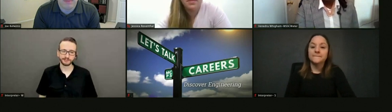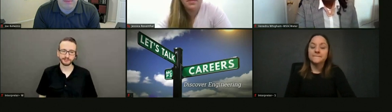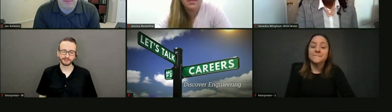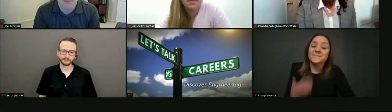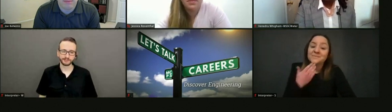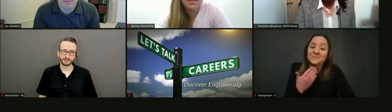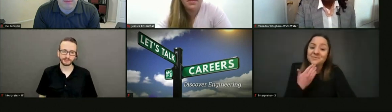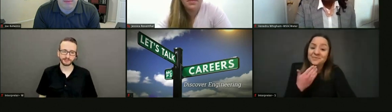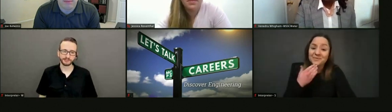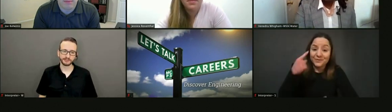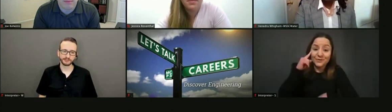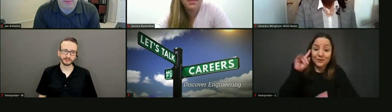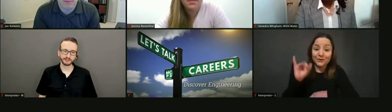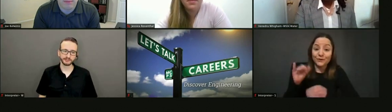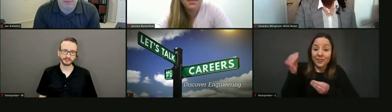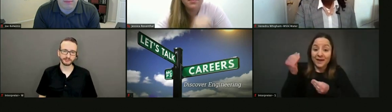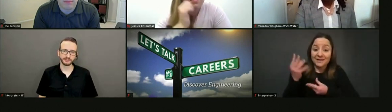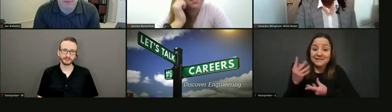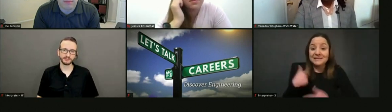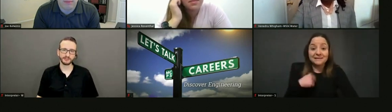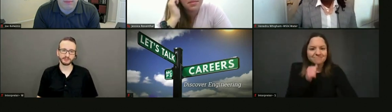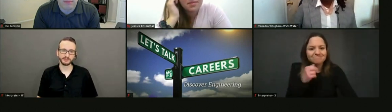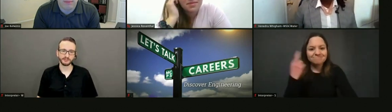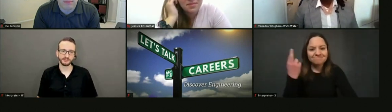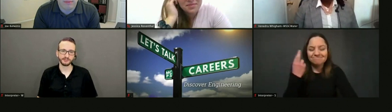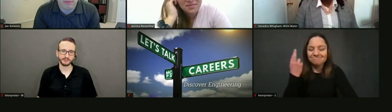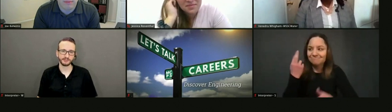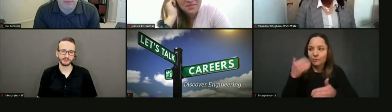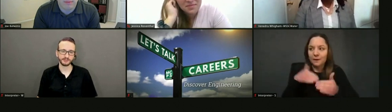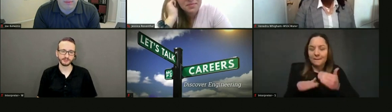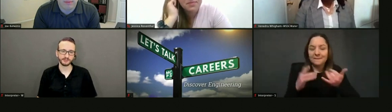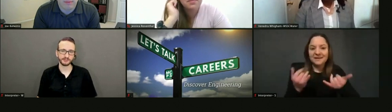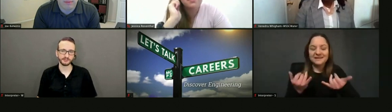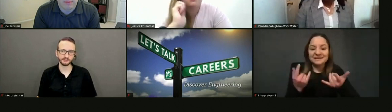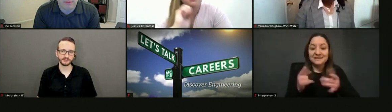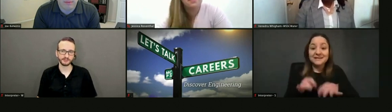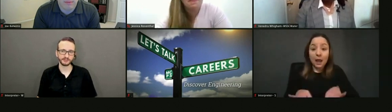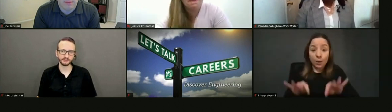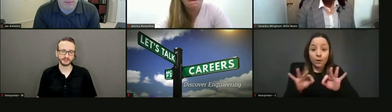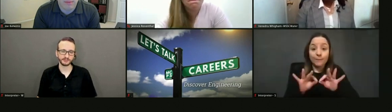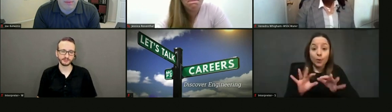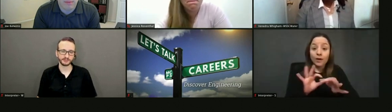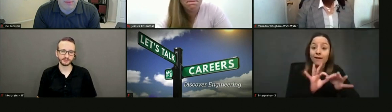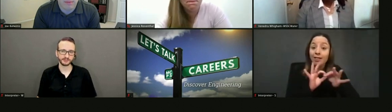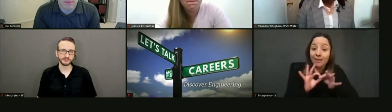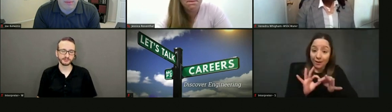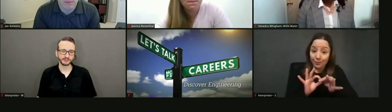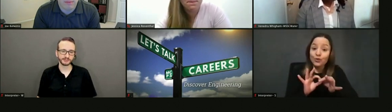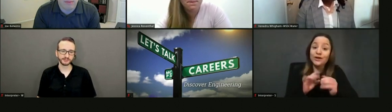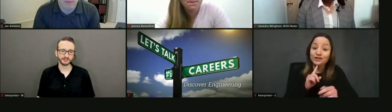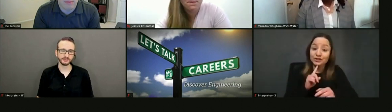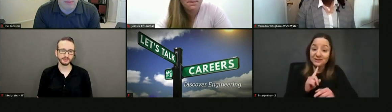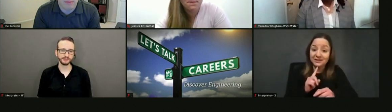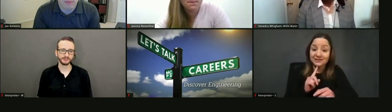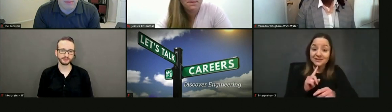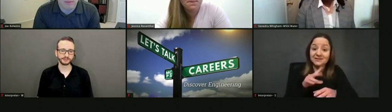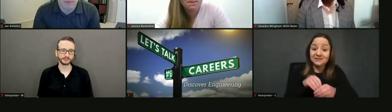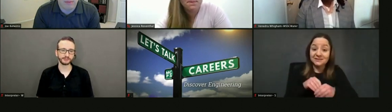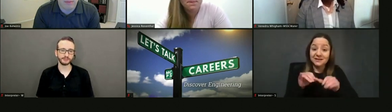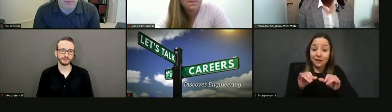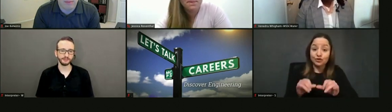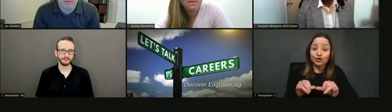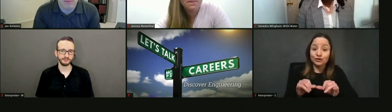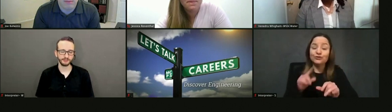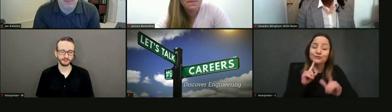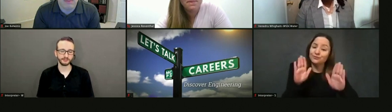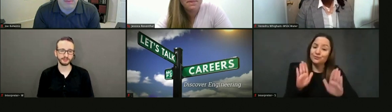Thank you for that insight. I didn't realize coming into this how important collaboration is in engineering, so that's really wonderful to